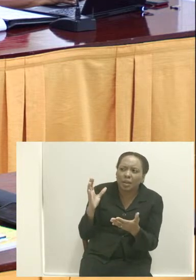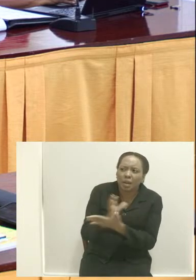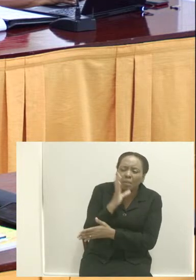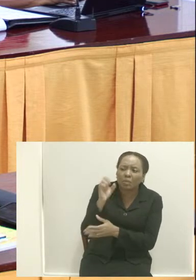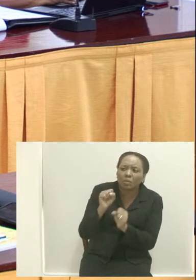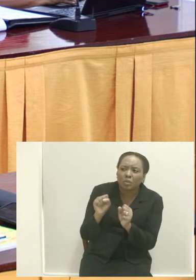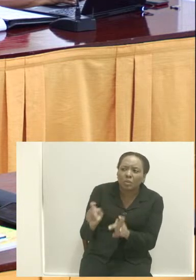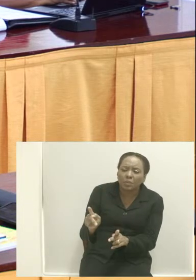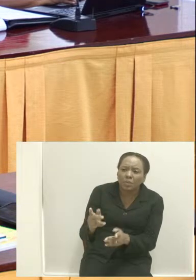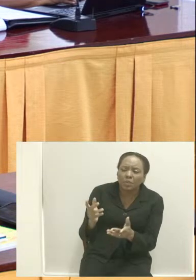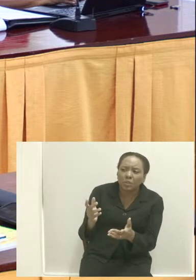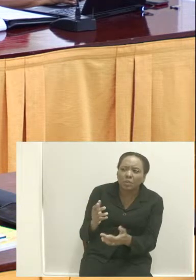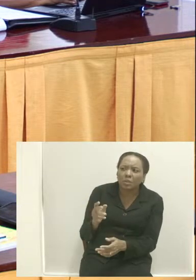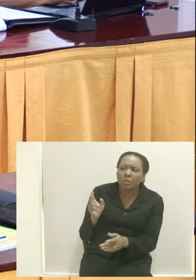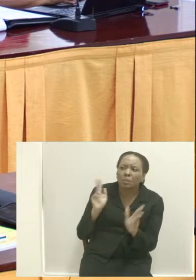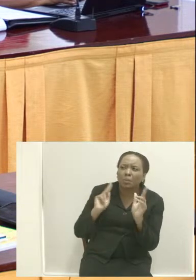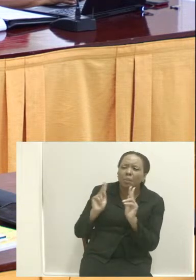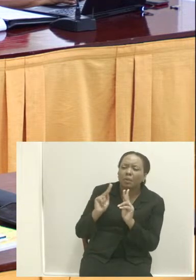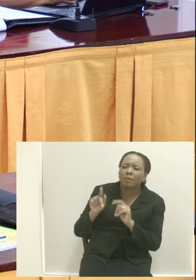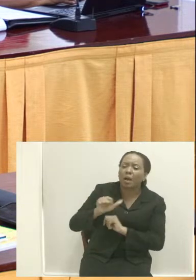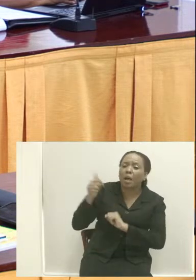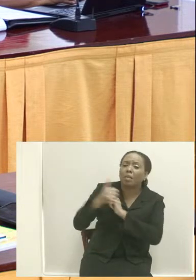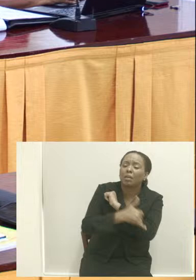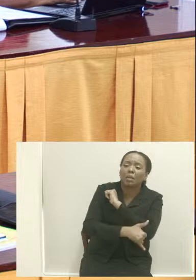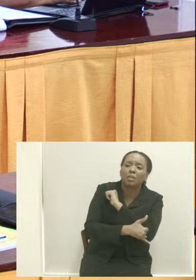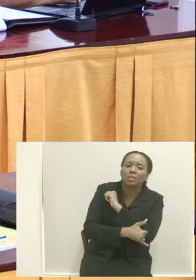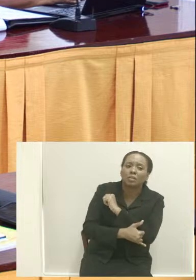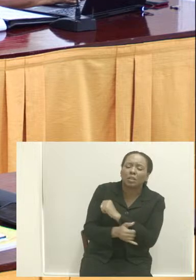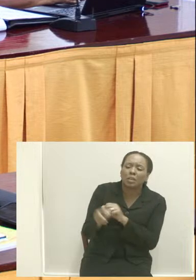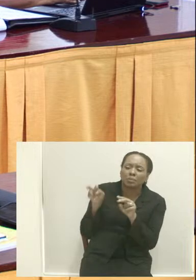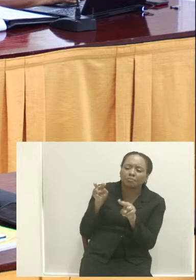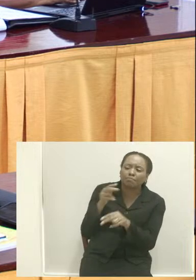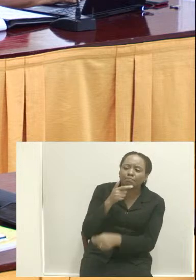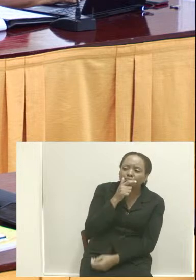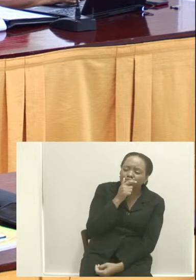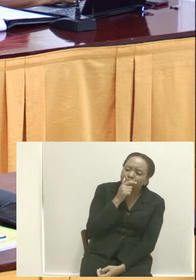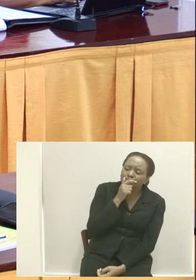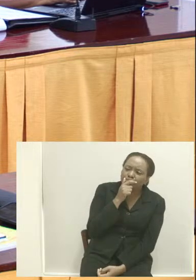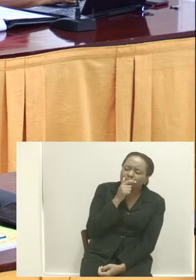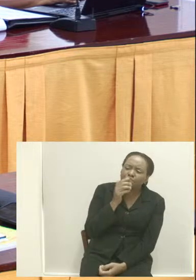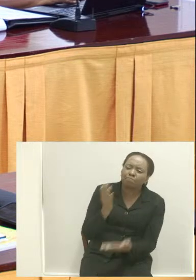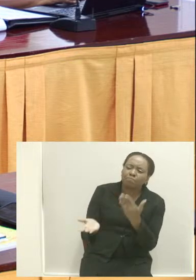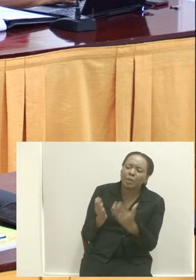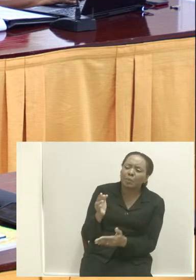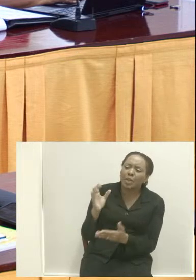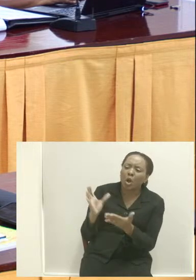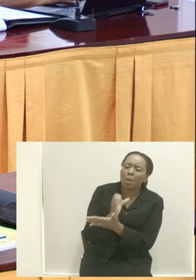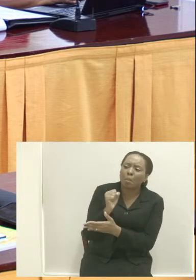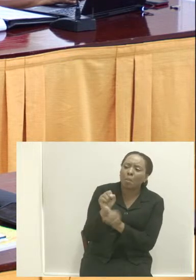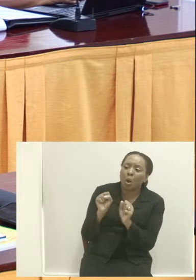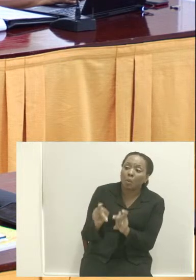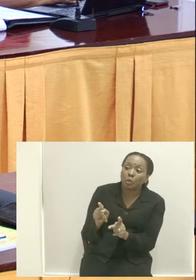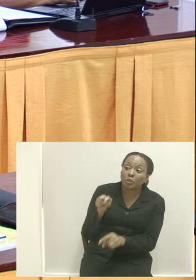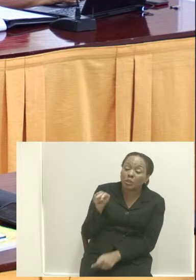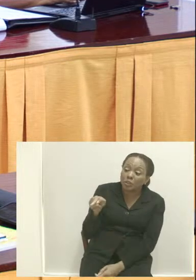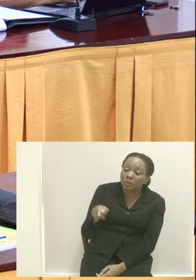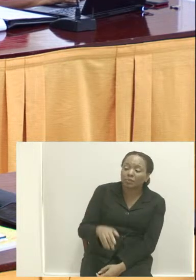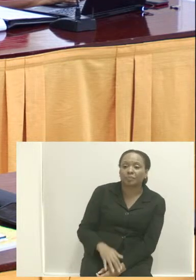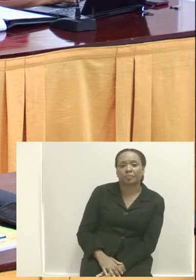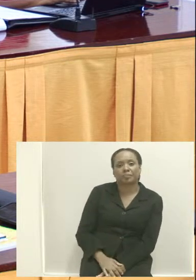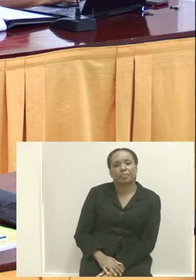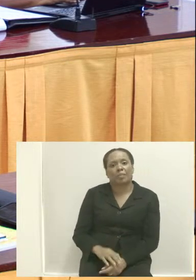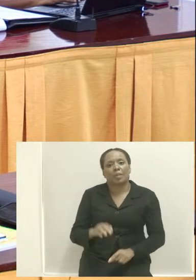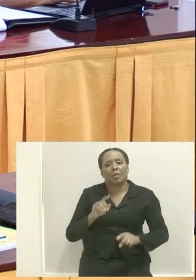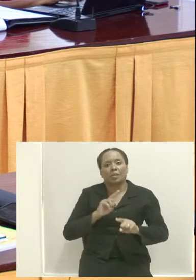economy, and equally so, there are some people in Barbados who, because of consolidation of wealth and opportunities to consolidate their